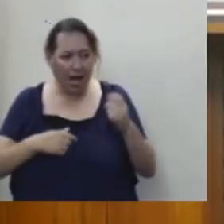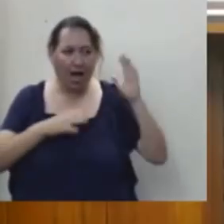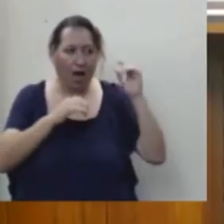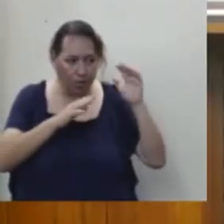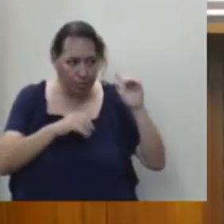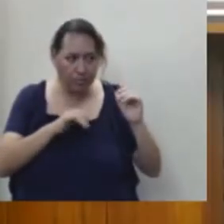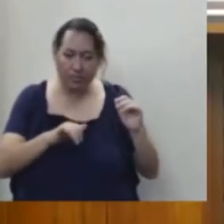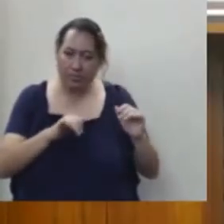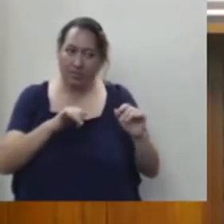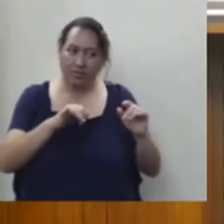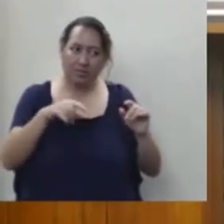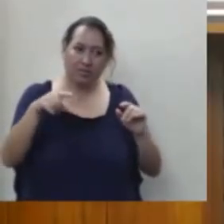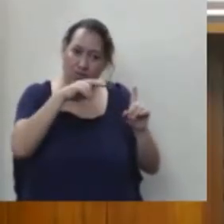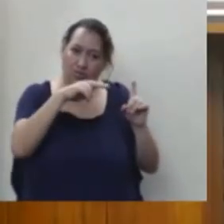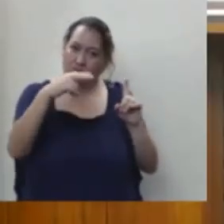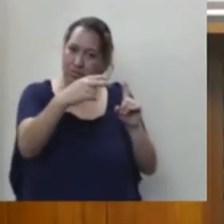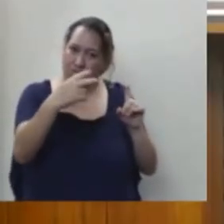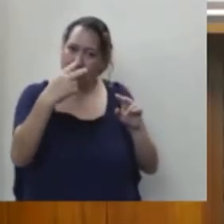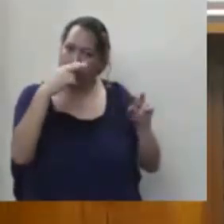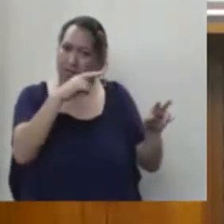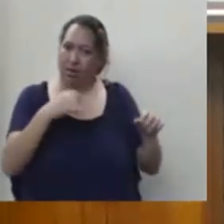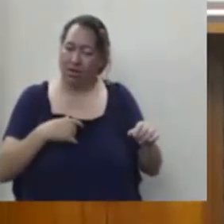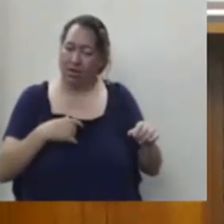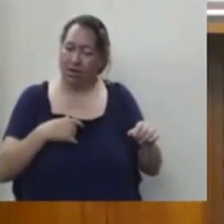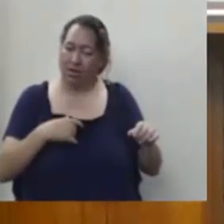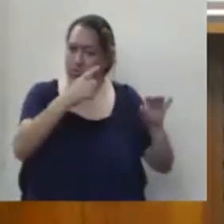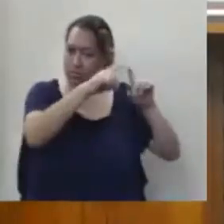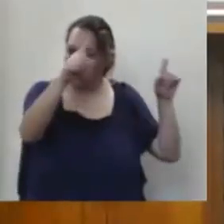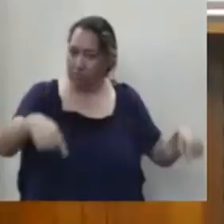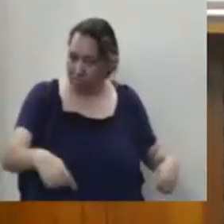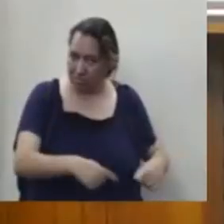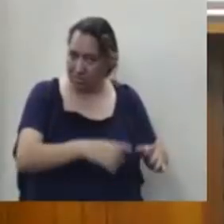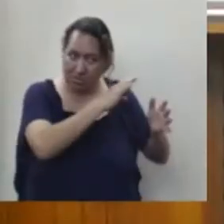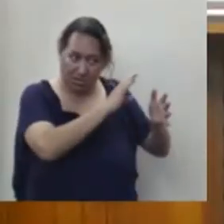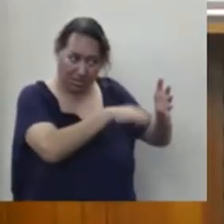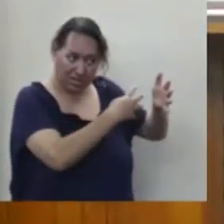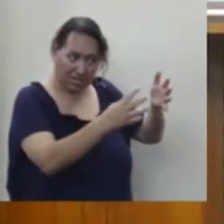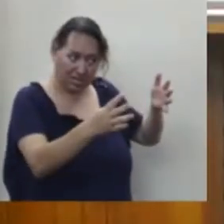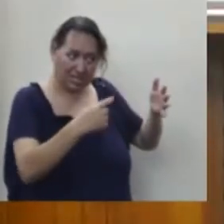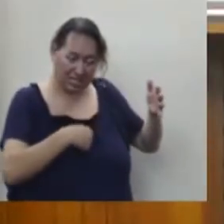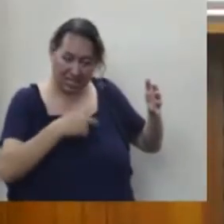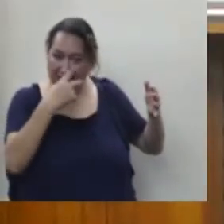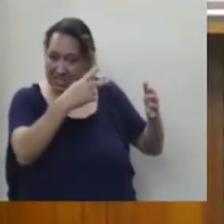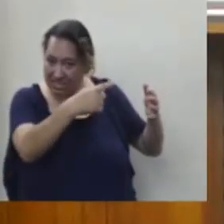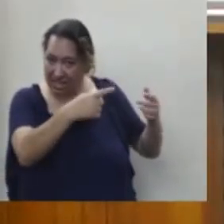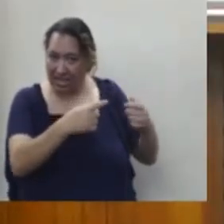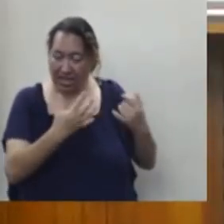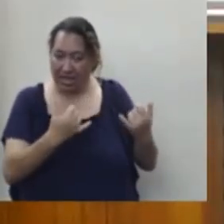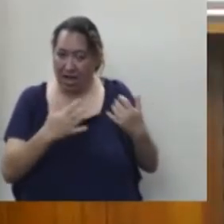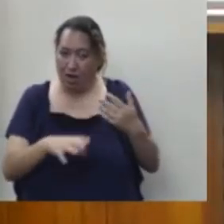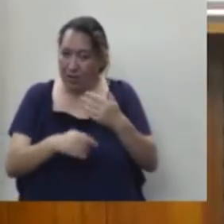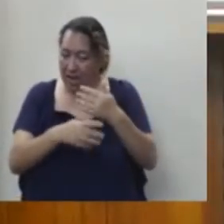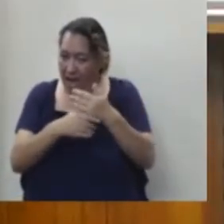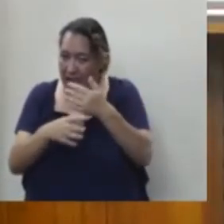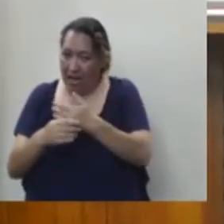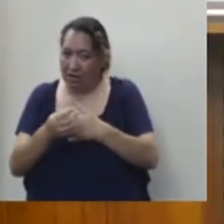viewers enjoy our beautiful dashboard, as you can see behind me. And I just want to add on a few more things